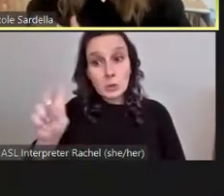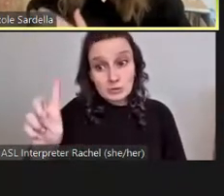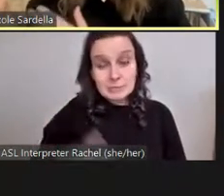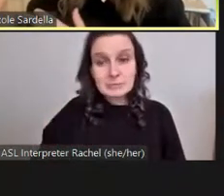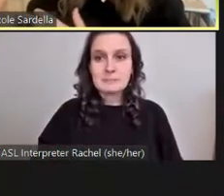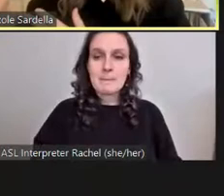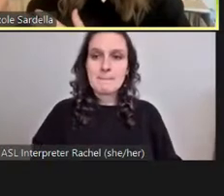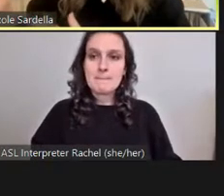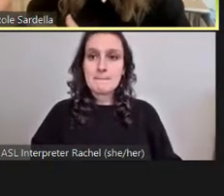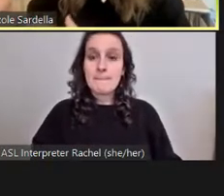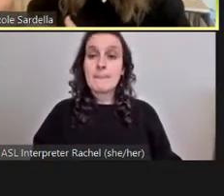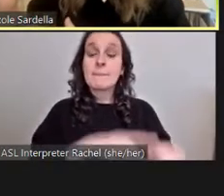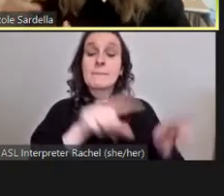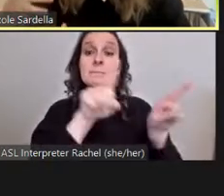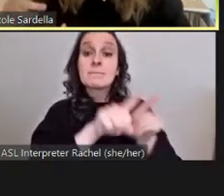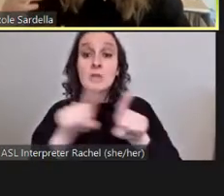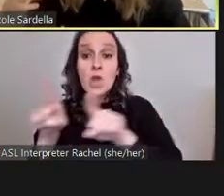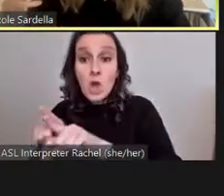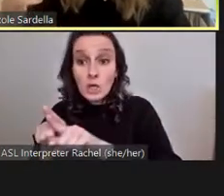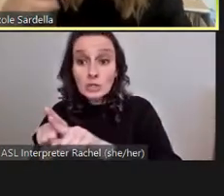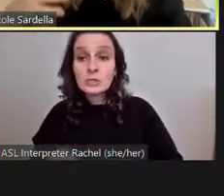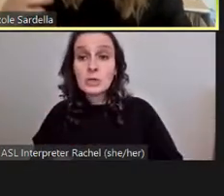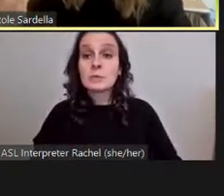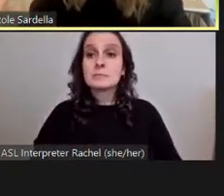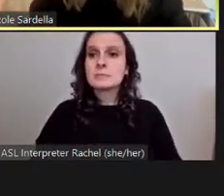And in addition to